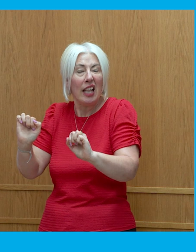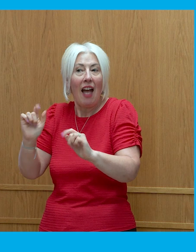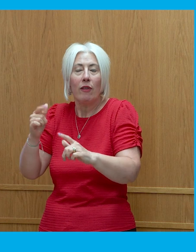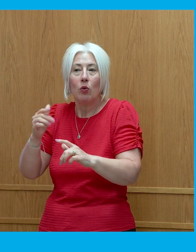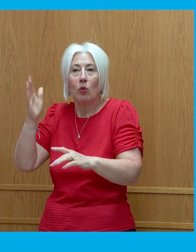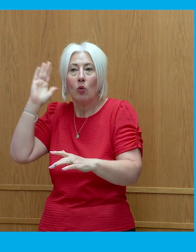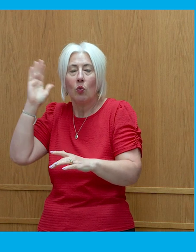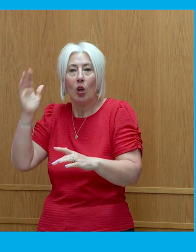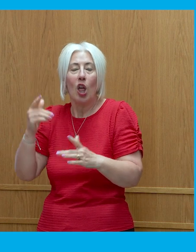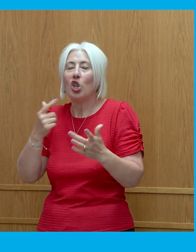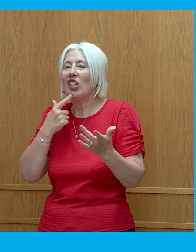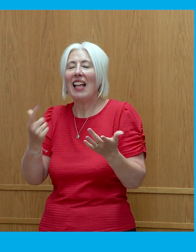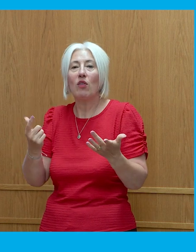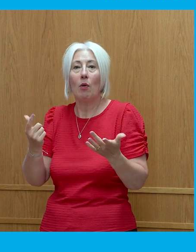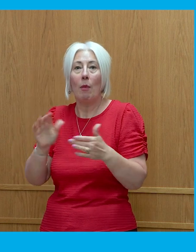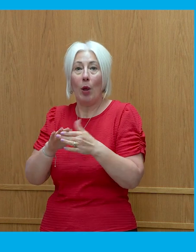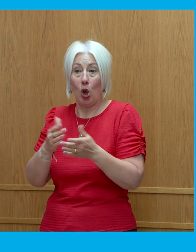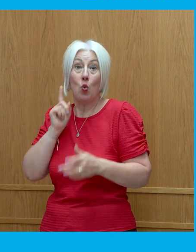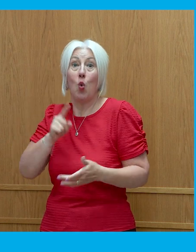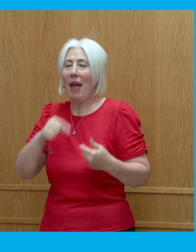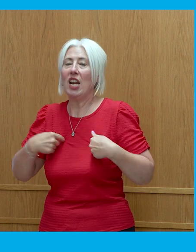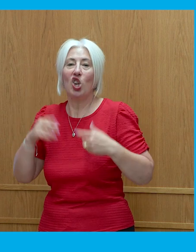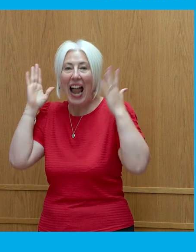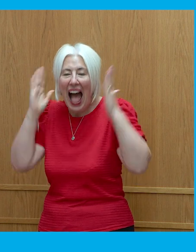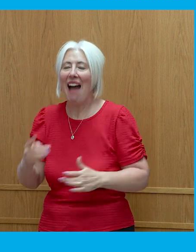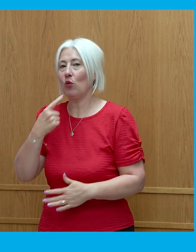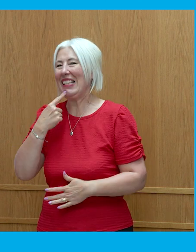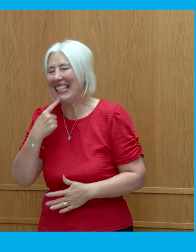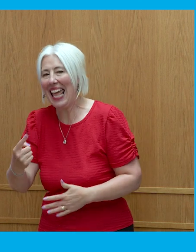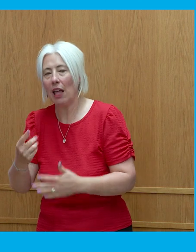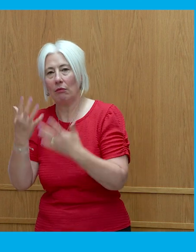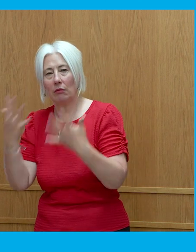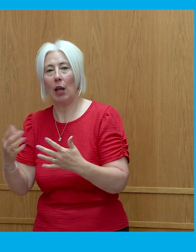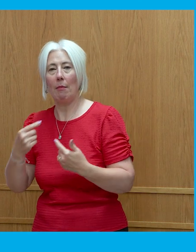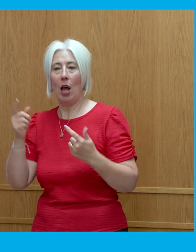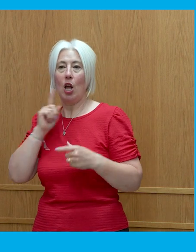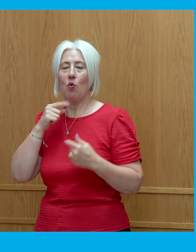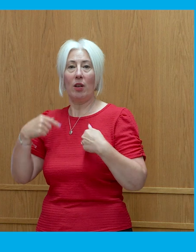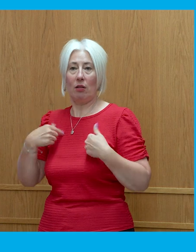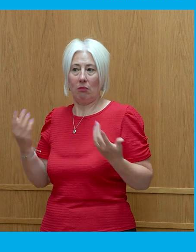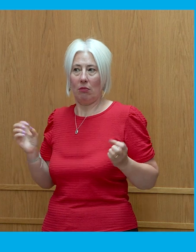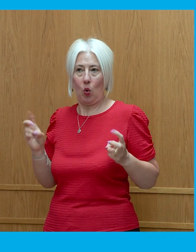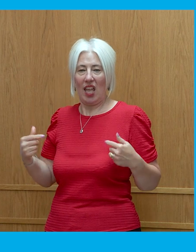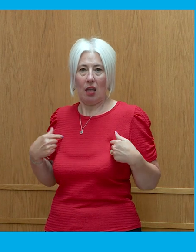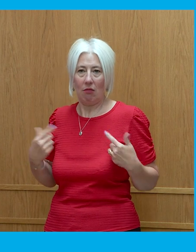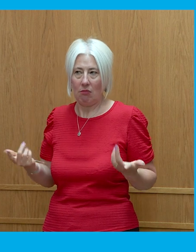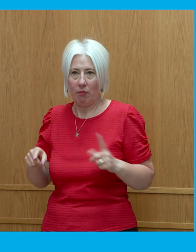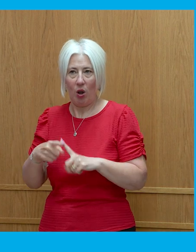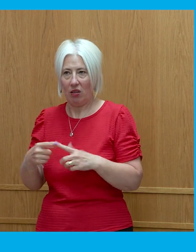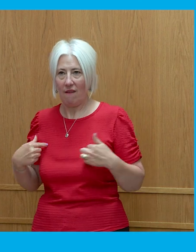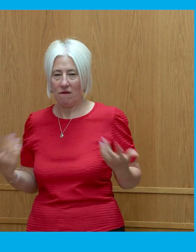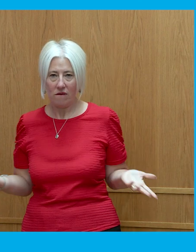She signals, just by virtue of being a woman, she signals that this is okay, that this is a positive